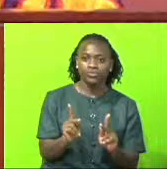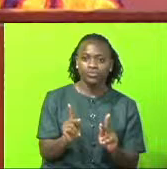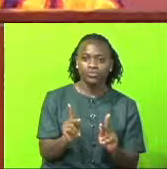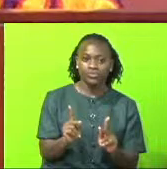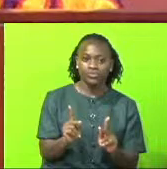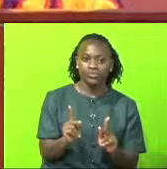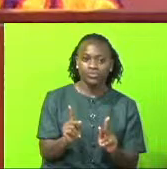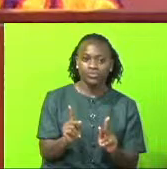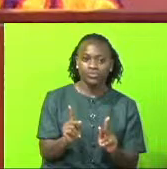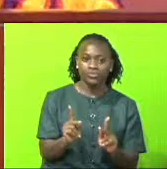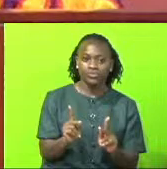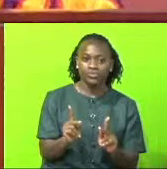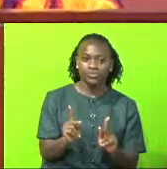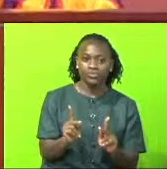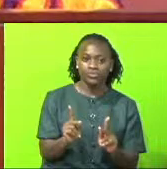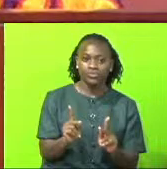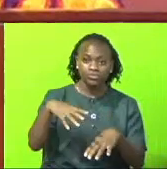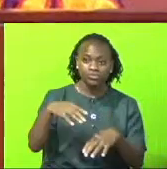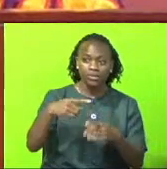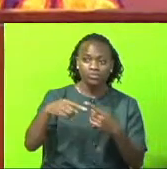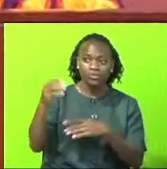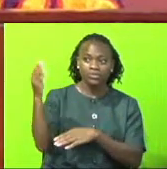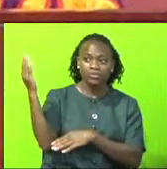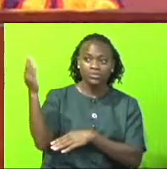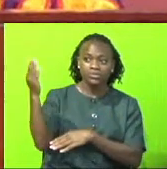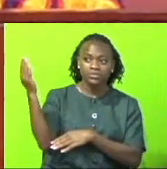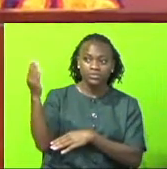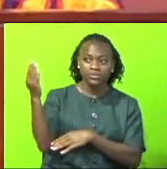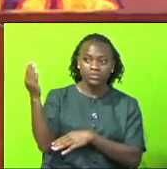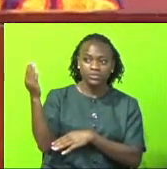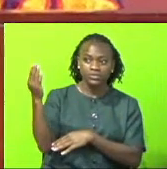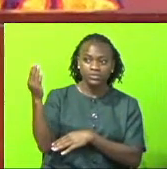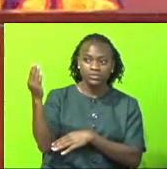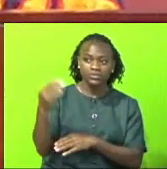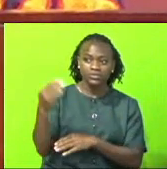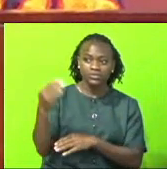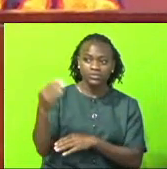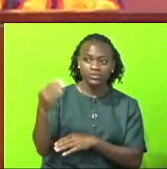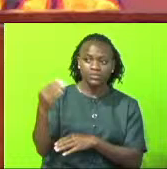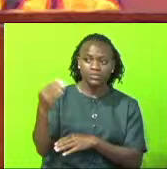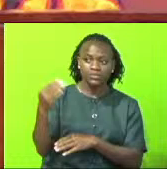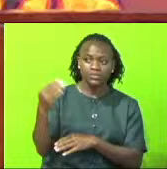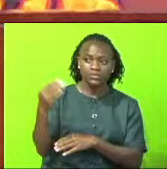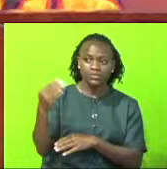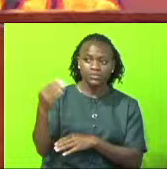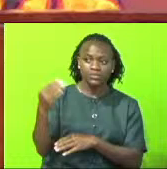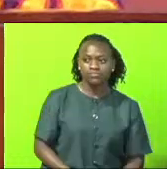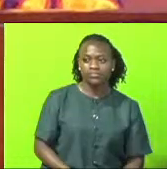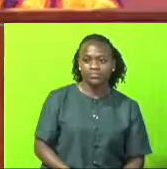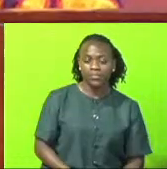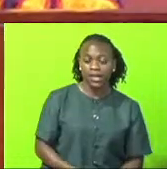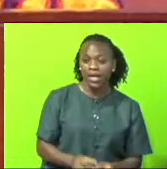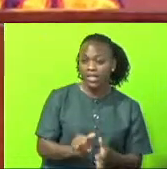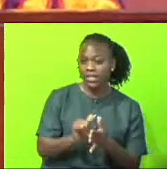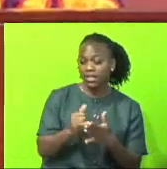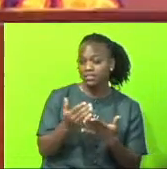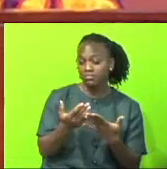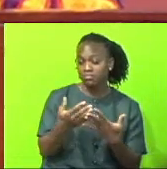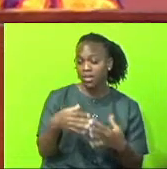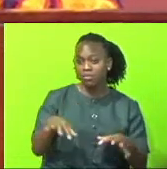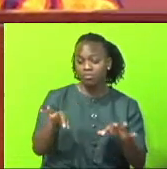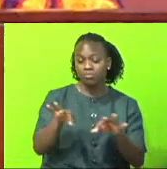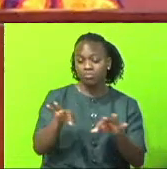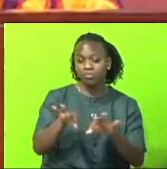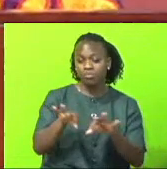contribute to the statement that was made by the minority